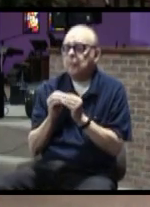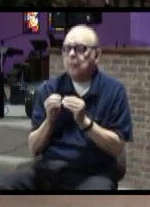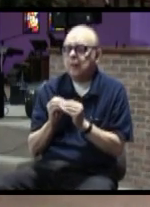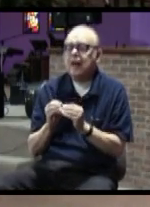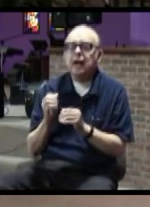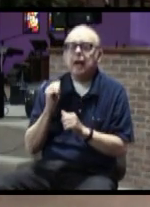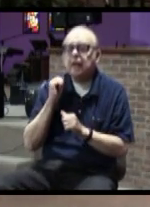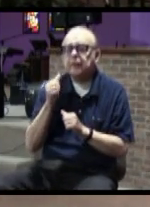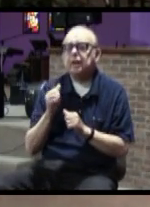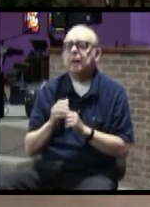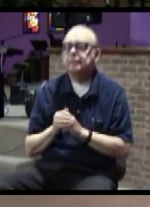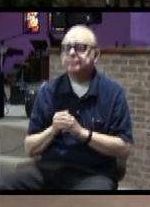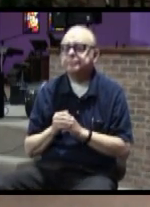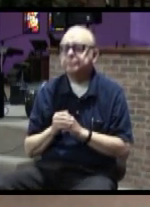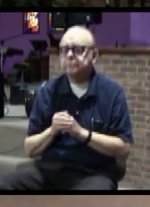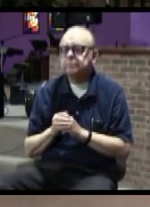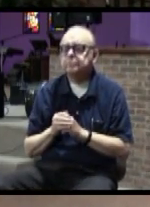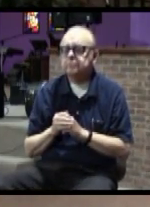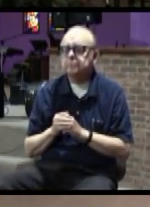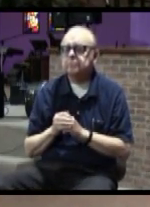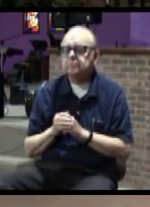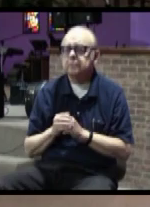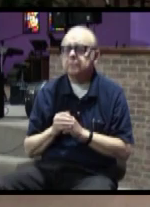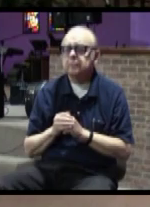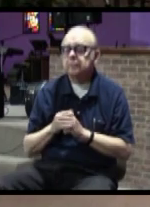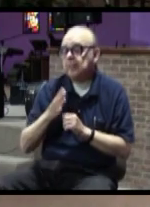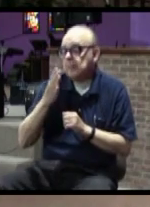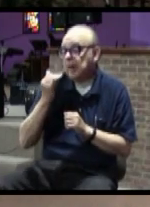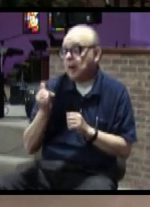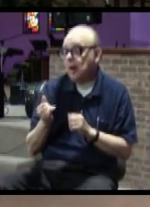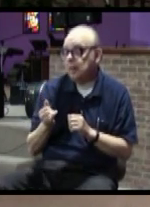your prayers more and more every day.